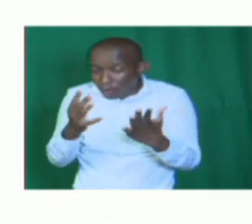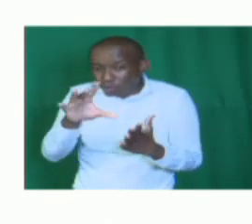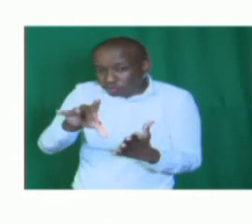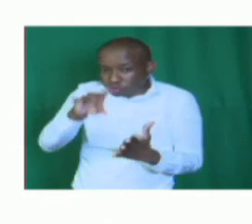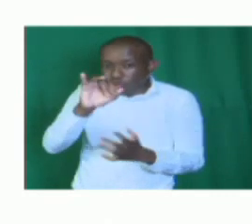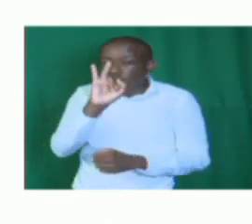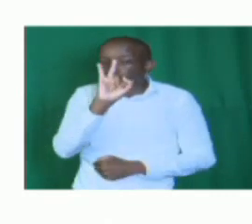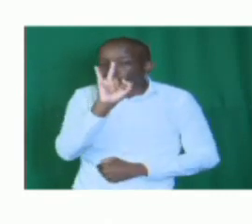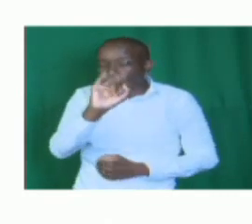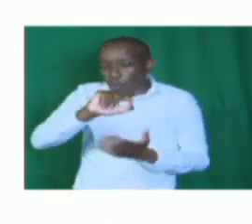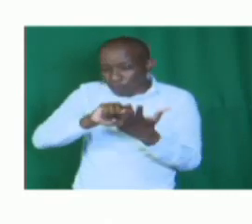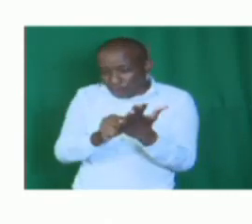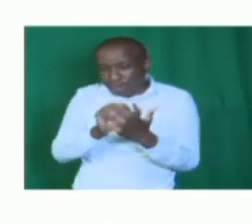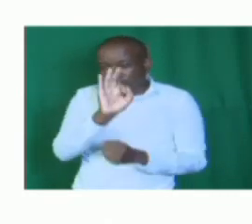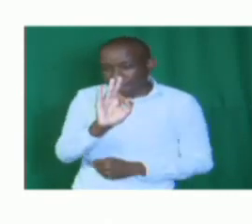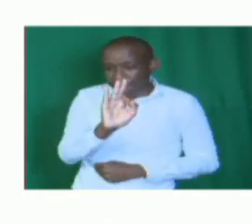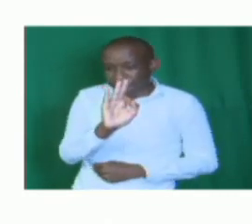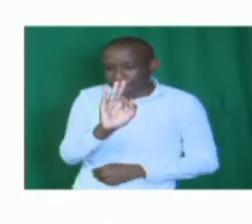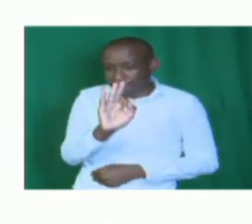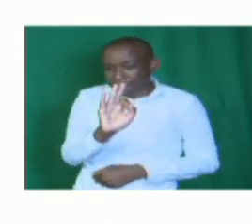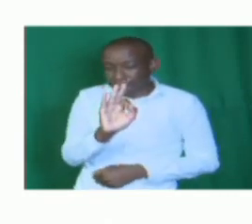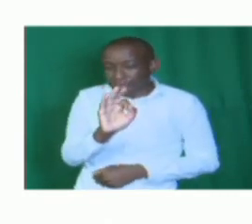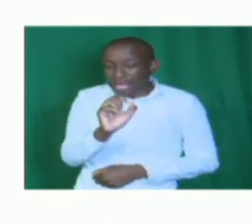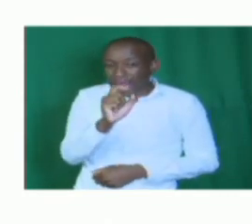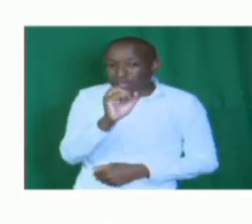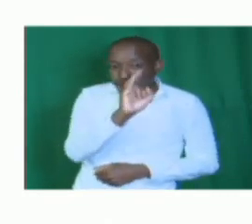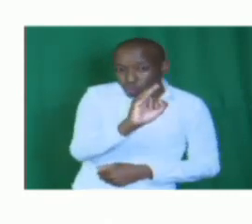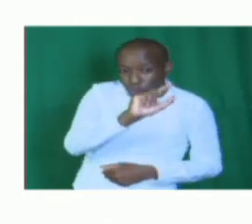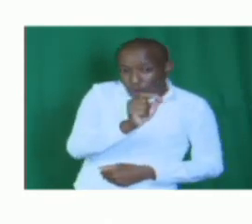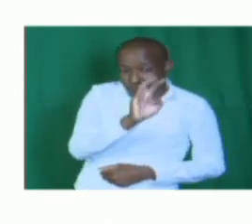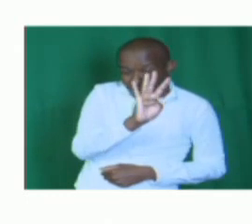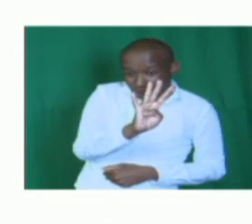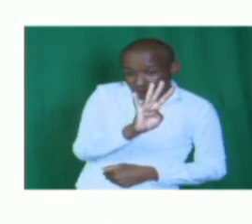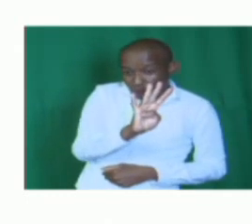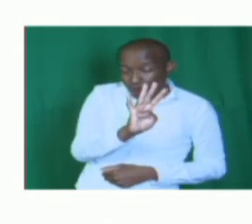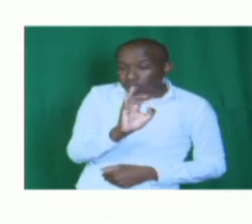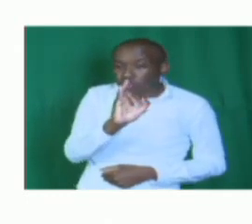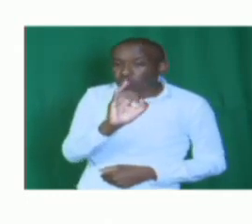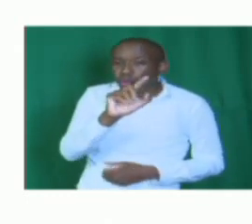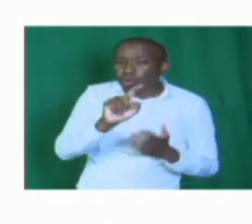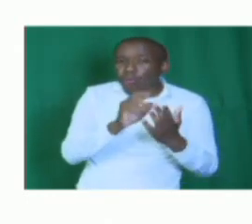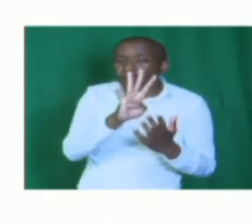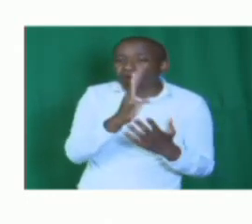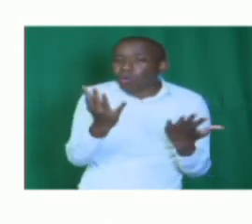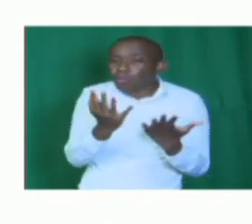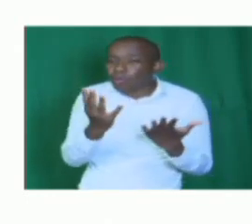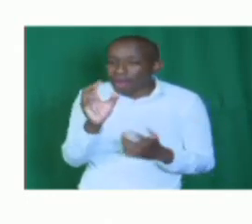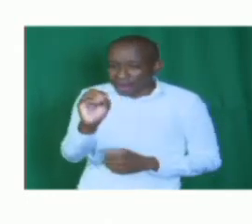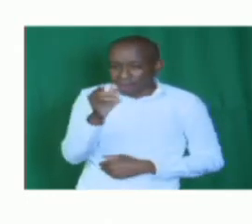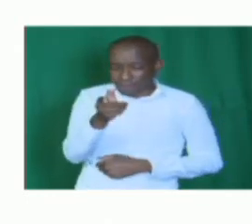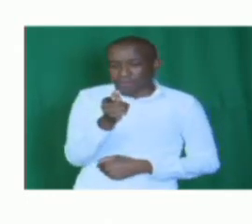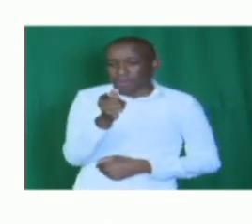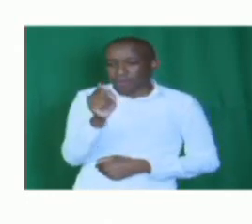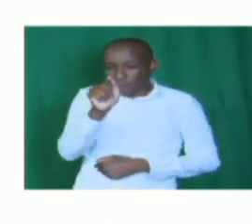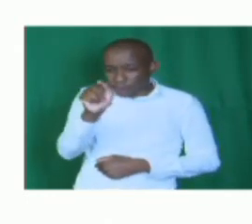line F. For instance, here we have it as 2,4, and let us look at 2,4. 2,4 is there. You can see it is